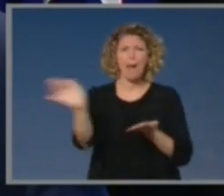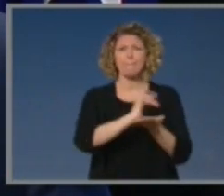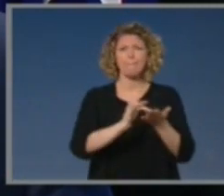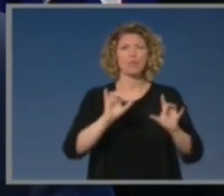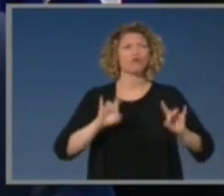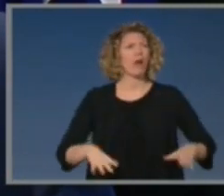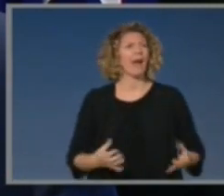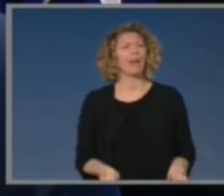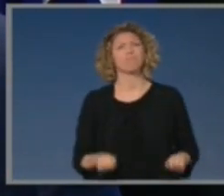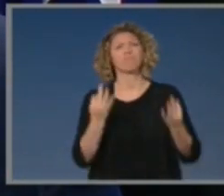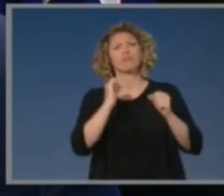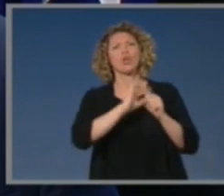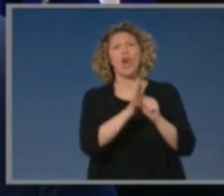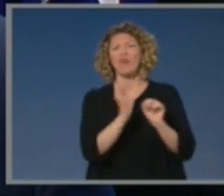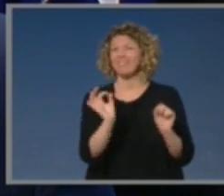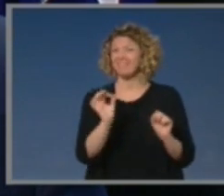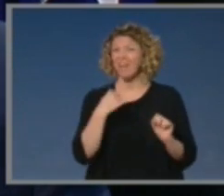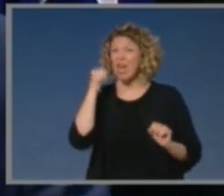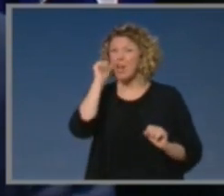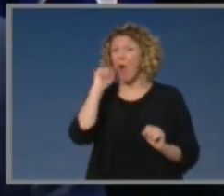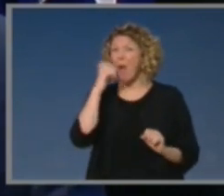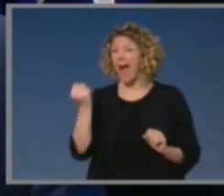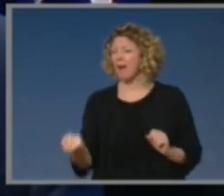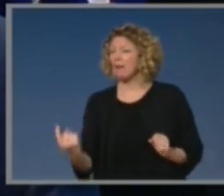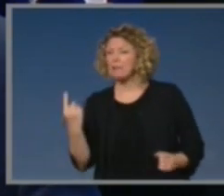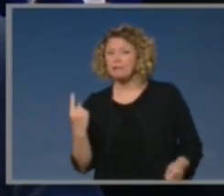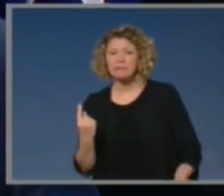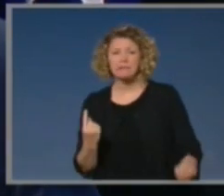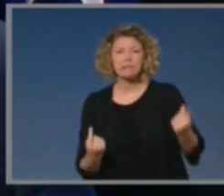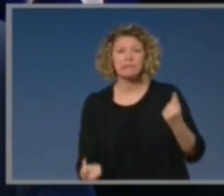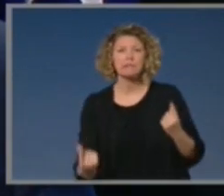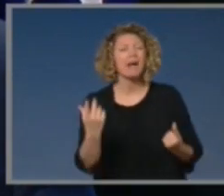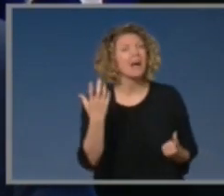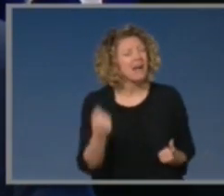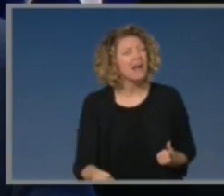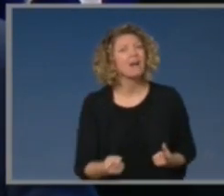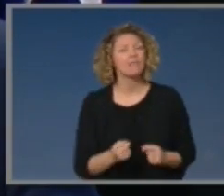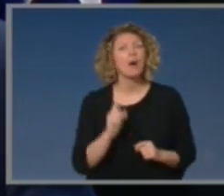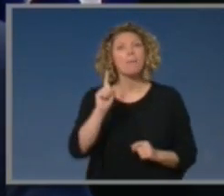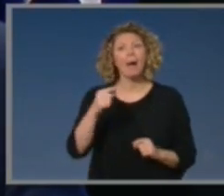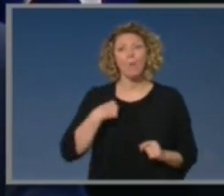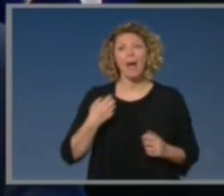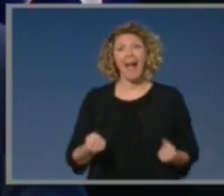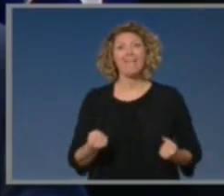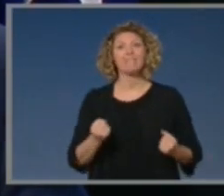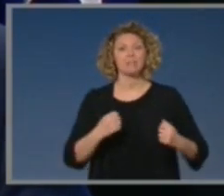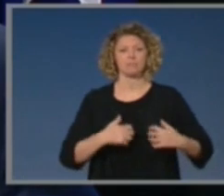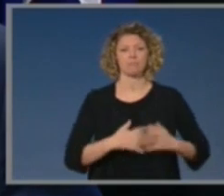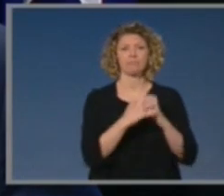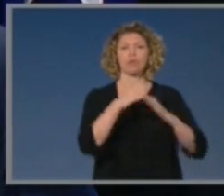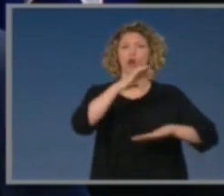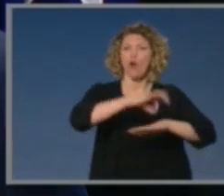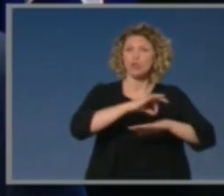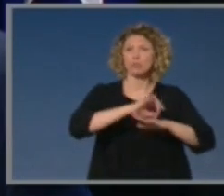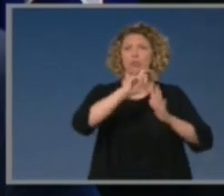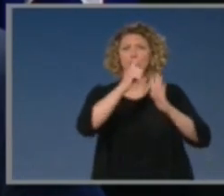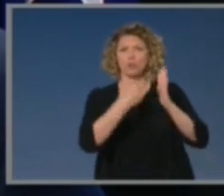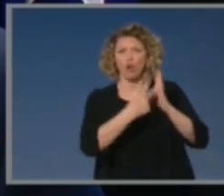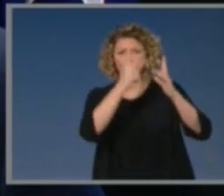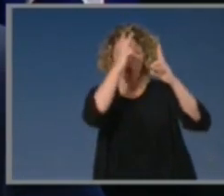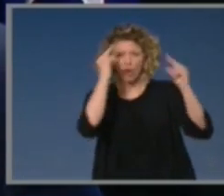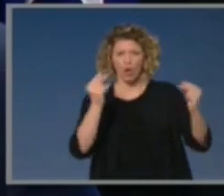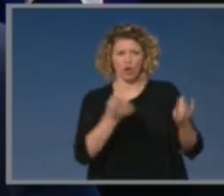those cases can be contained in a strong health system. And that's our focus. So rather than focusing on how many more cases there